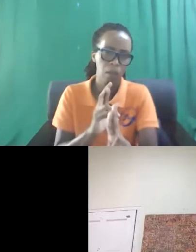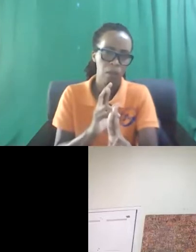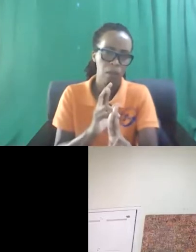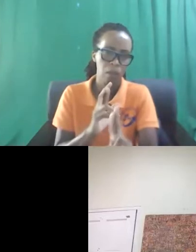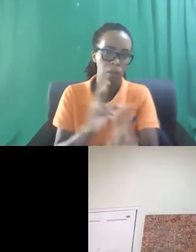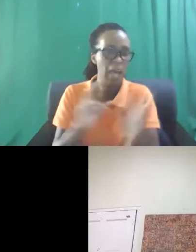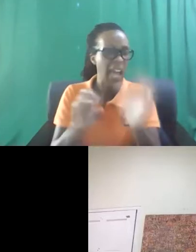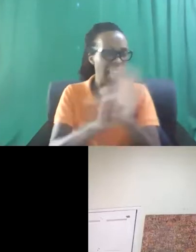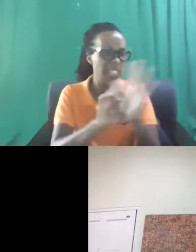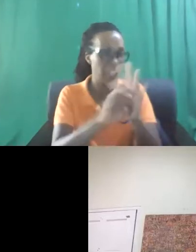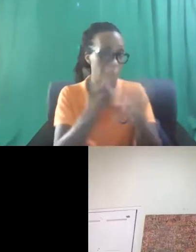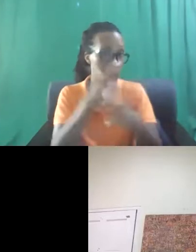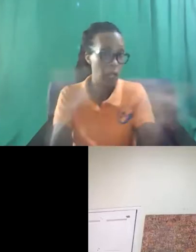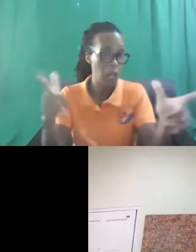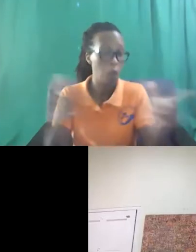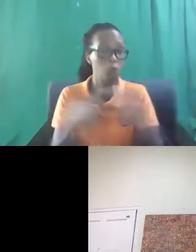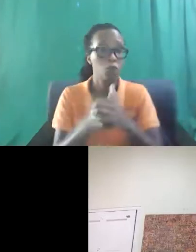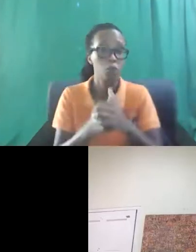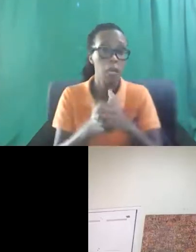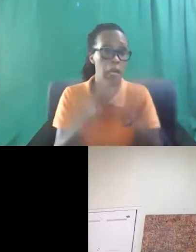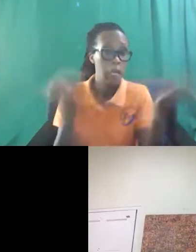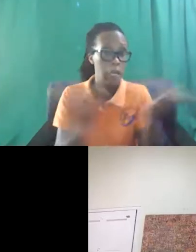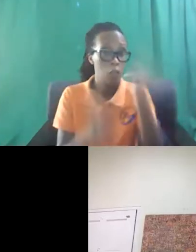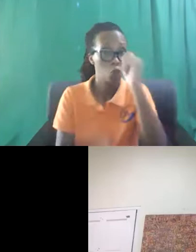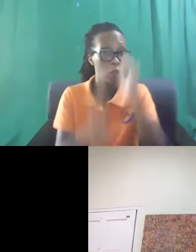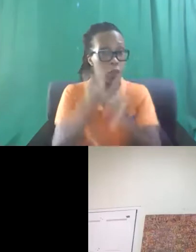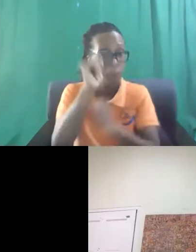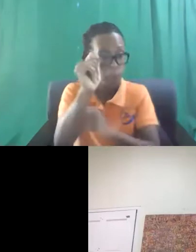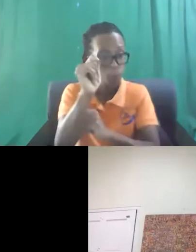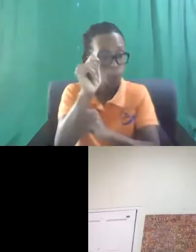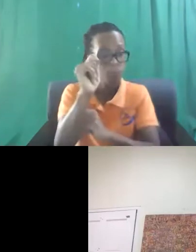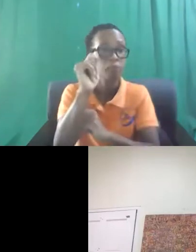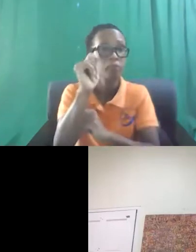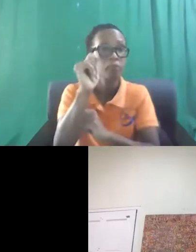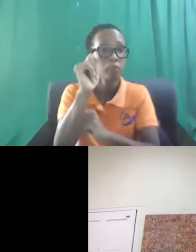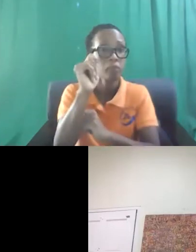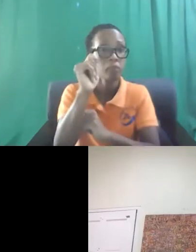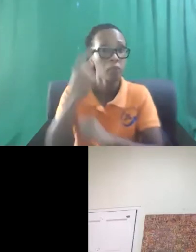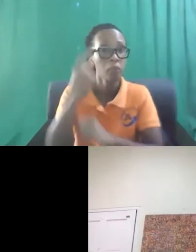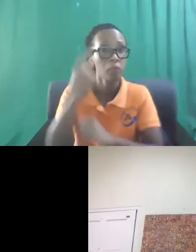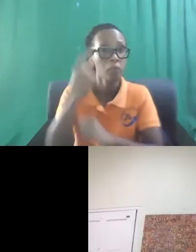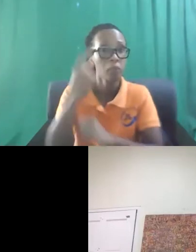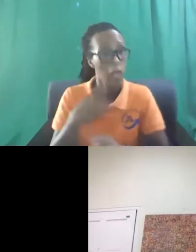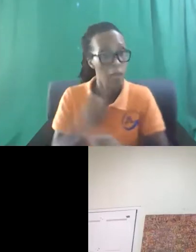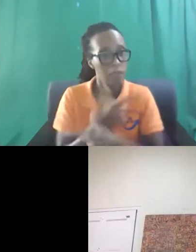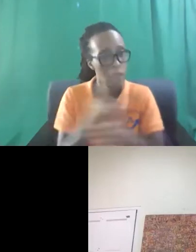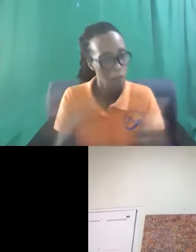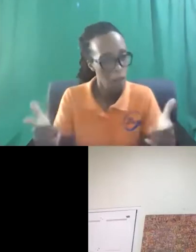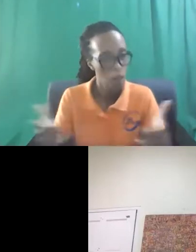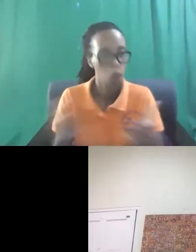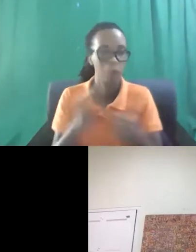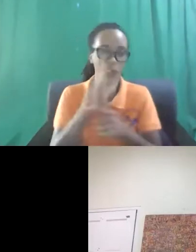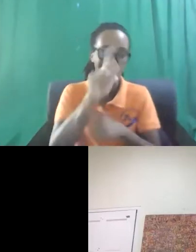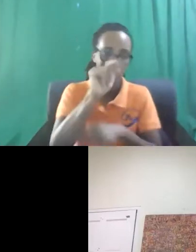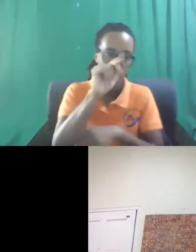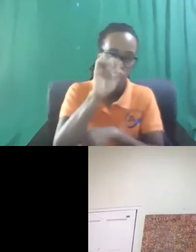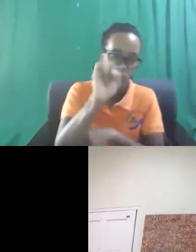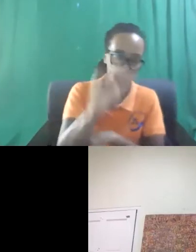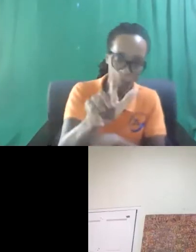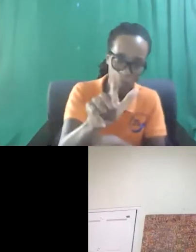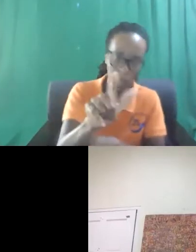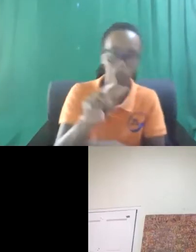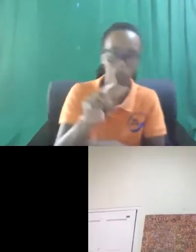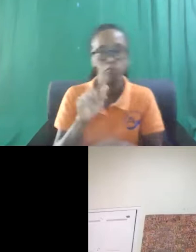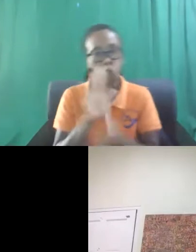sign languages. So in Trinidad and Tobago, for example, we have a sign language, TTSL, Trinidad and Tobago Sign